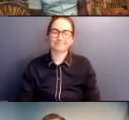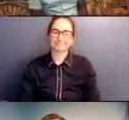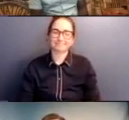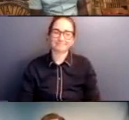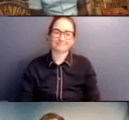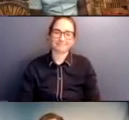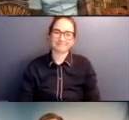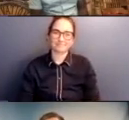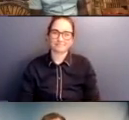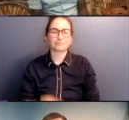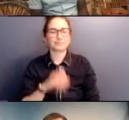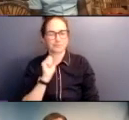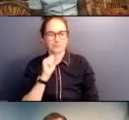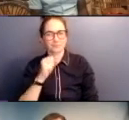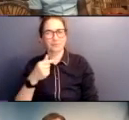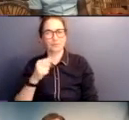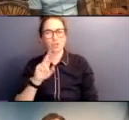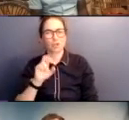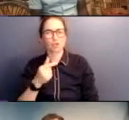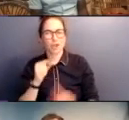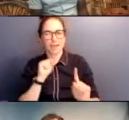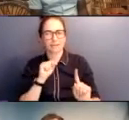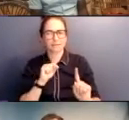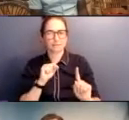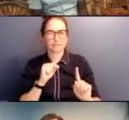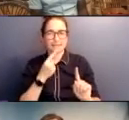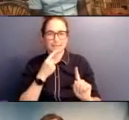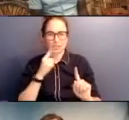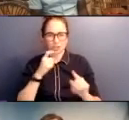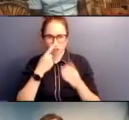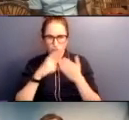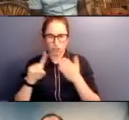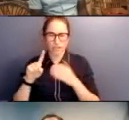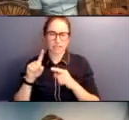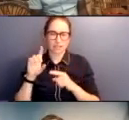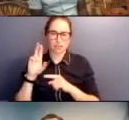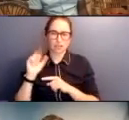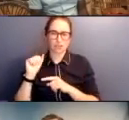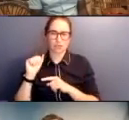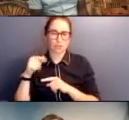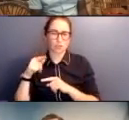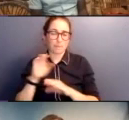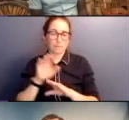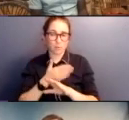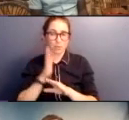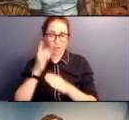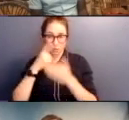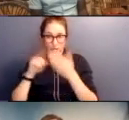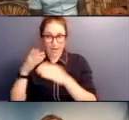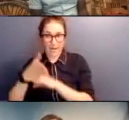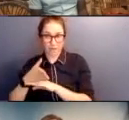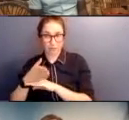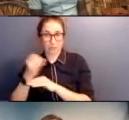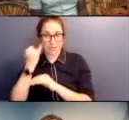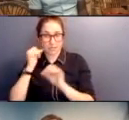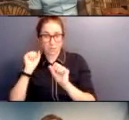Thank you, Meredith. It looks like Greg here asked us to check out Drake Music. So I'll check that out after the webinar. And if that looks like something we could